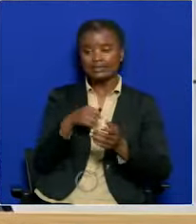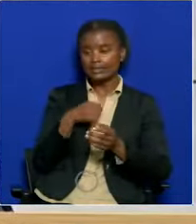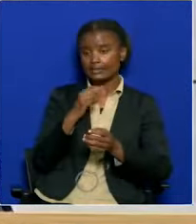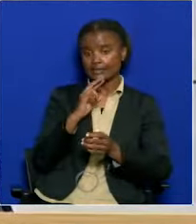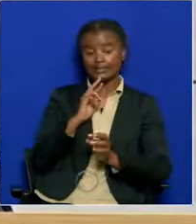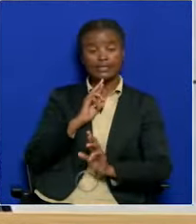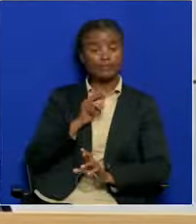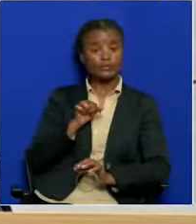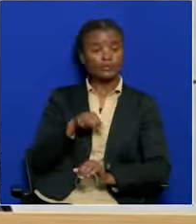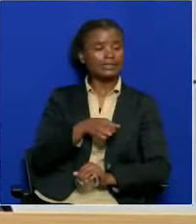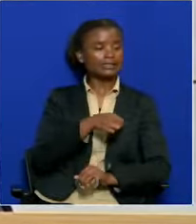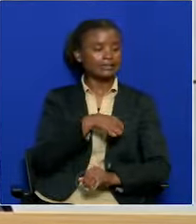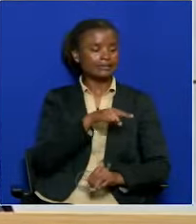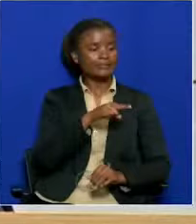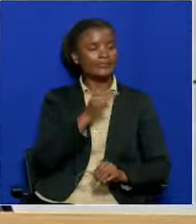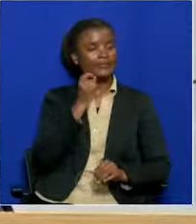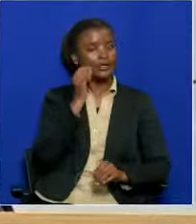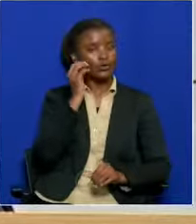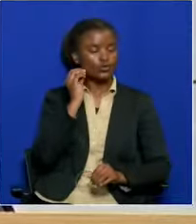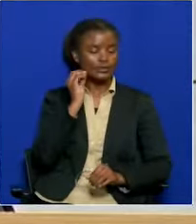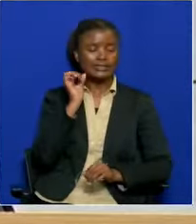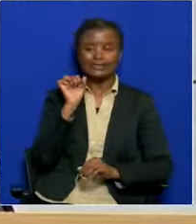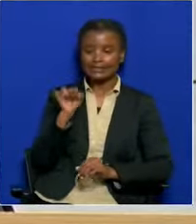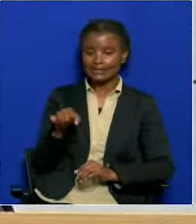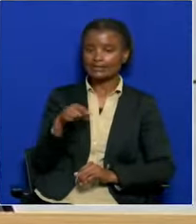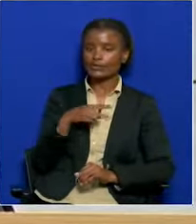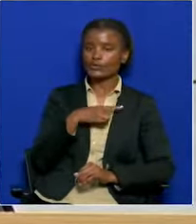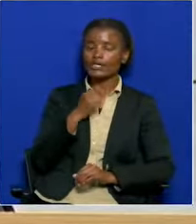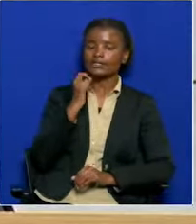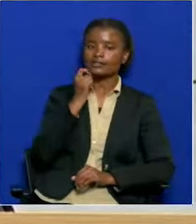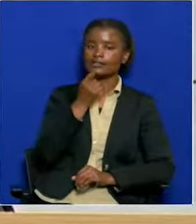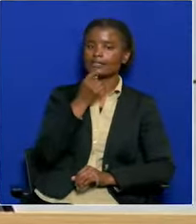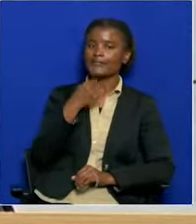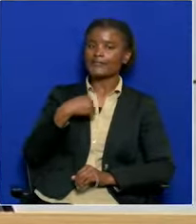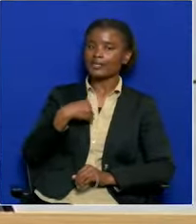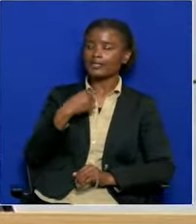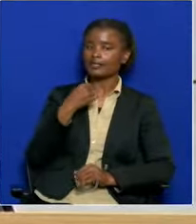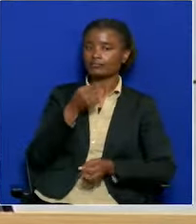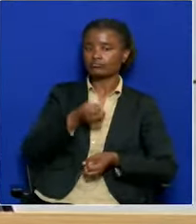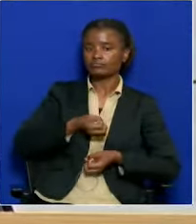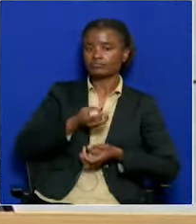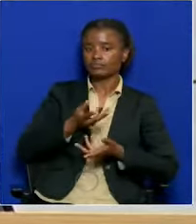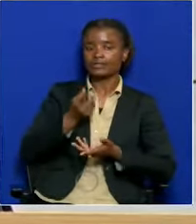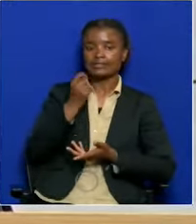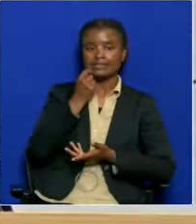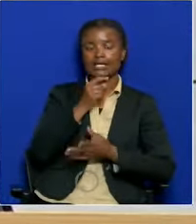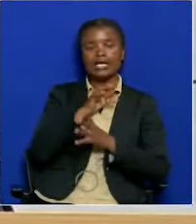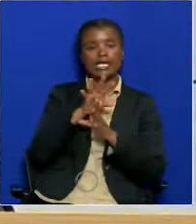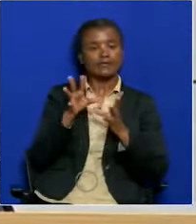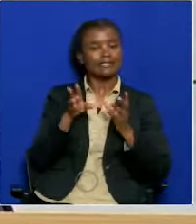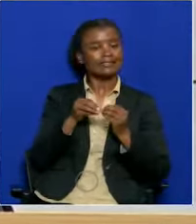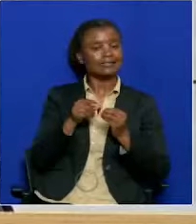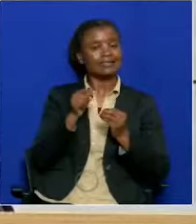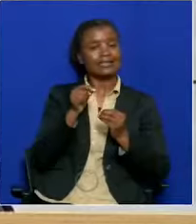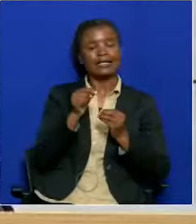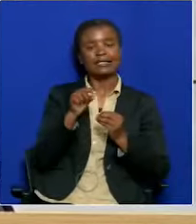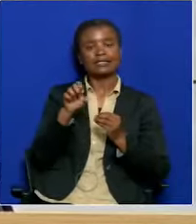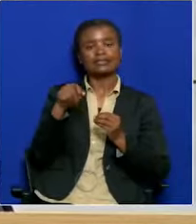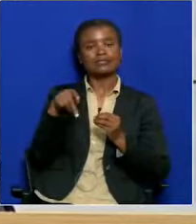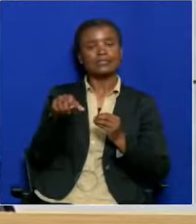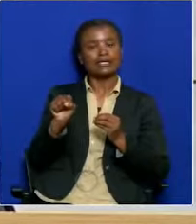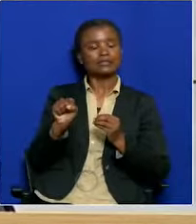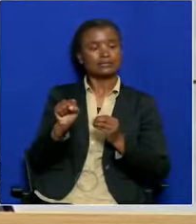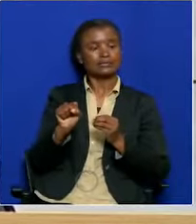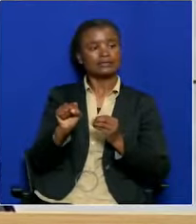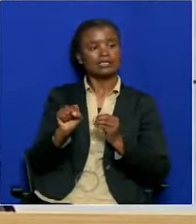said my input was the whole thing is dragging the name because I know some of those things that some might